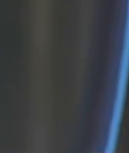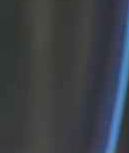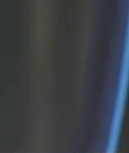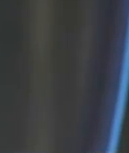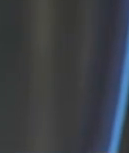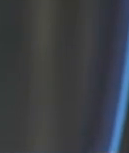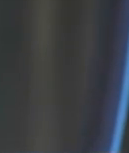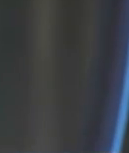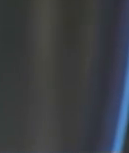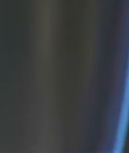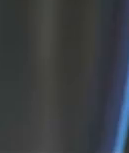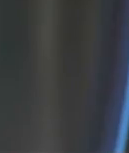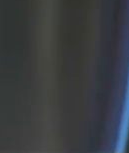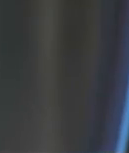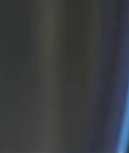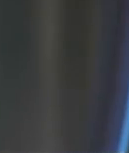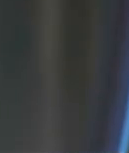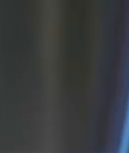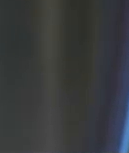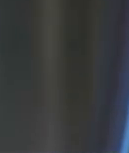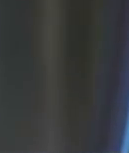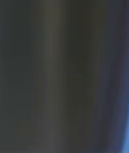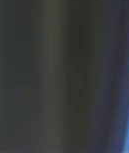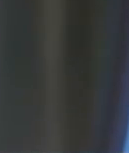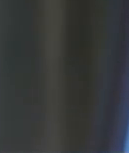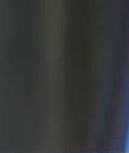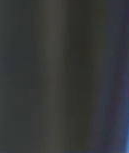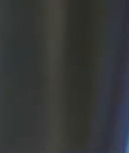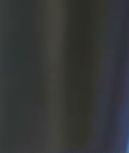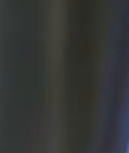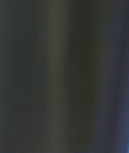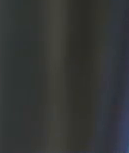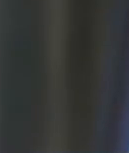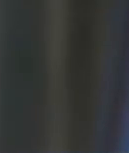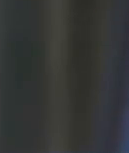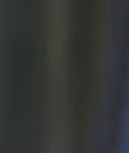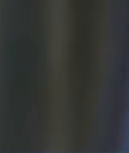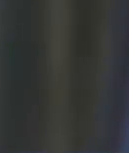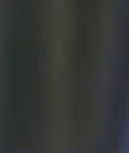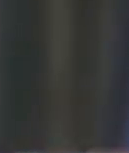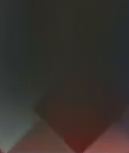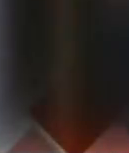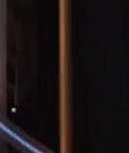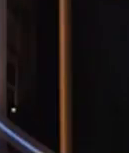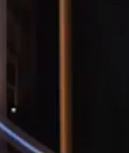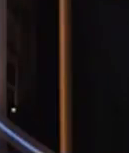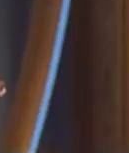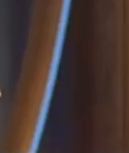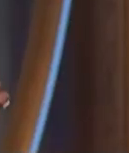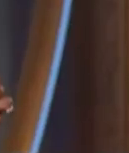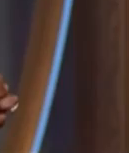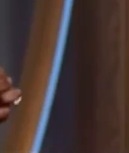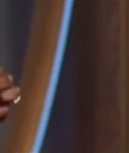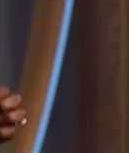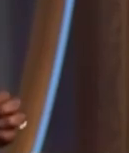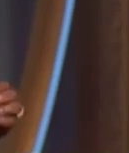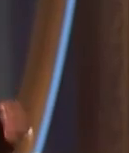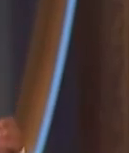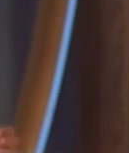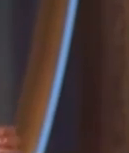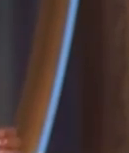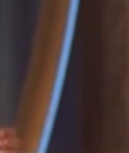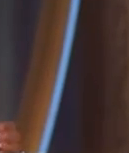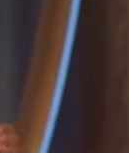forma protestaron en contra del acoso y abuso sexual en Hollywood, como parte de la campaña Time's Up. So I want tonight to